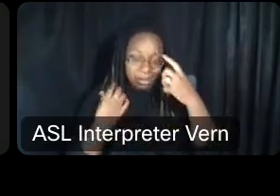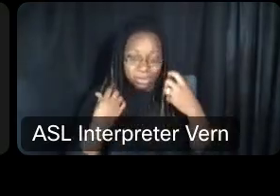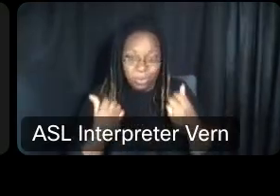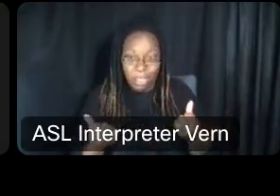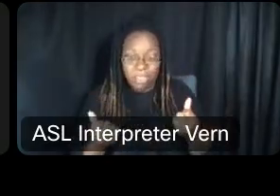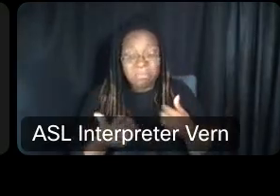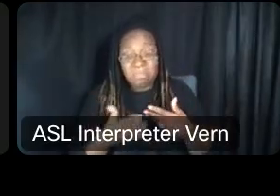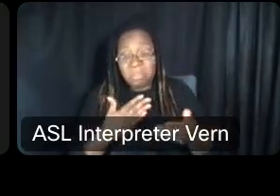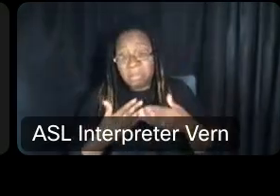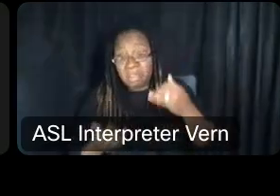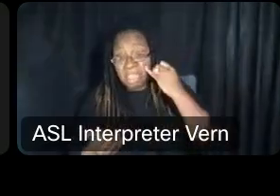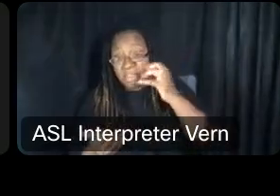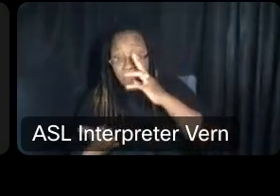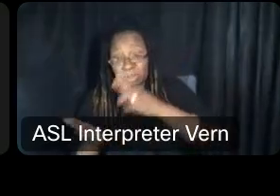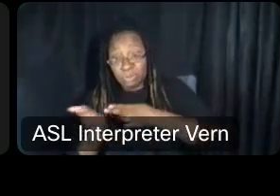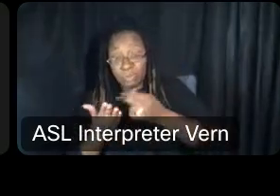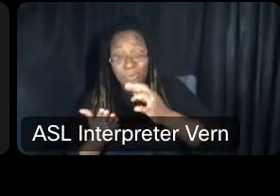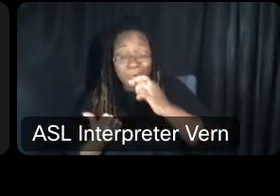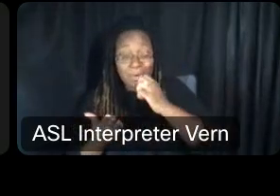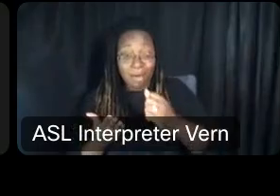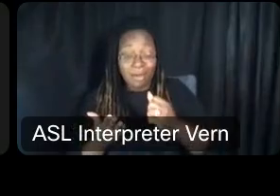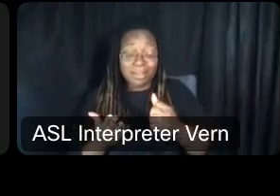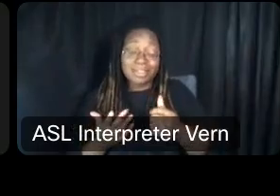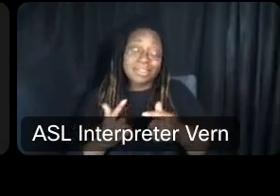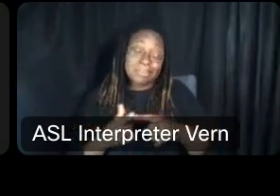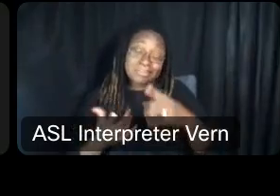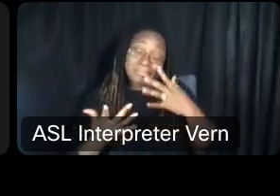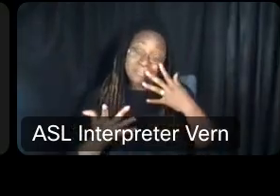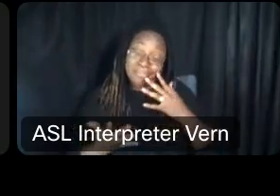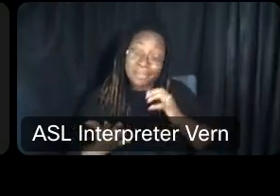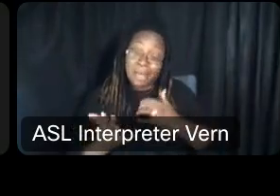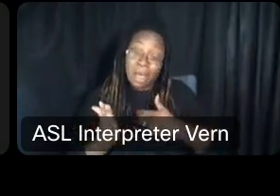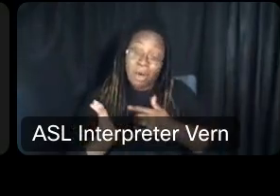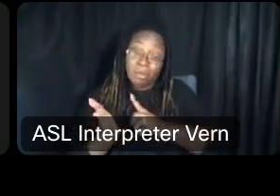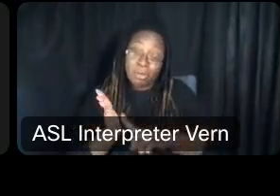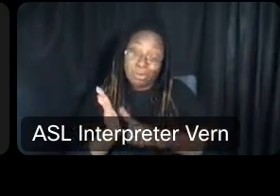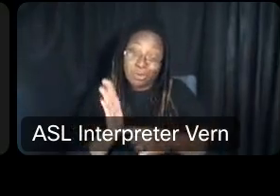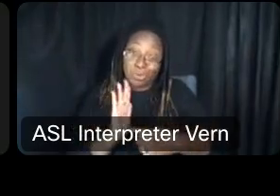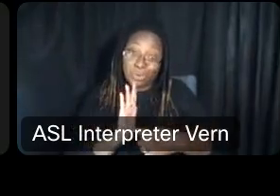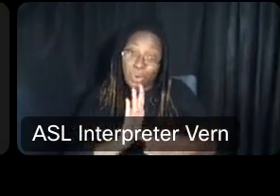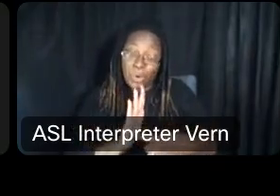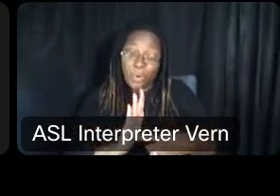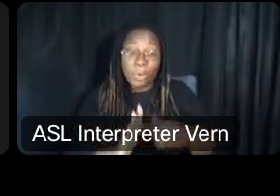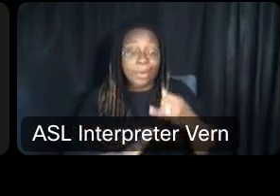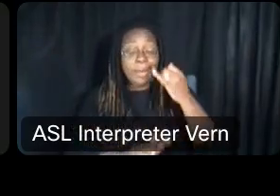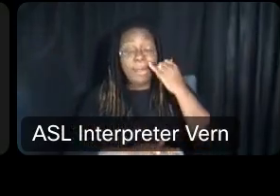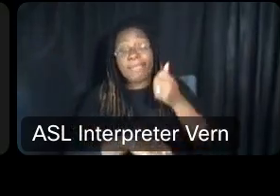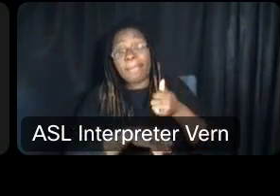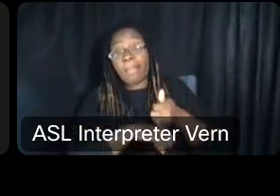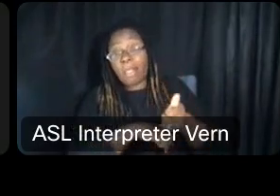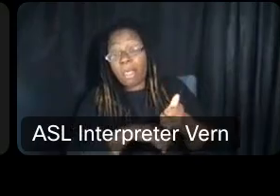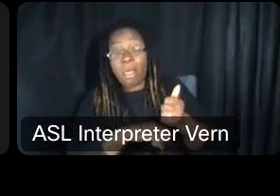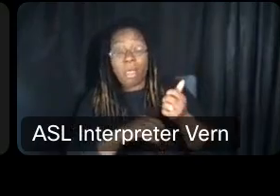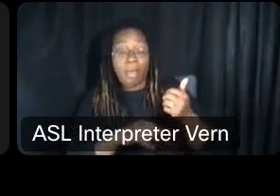And tragically, what our research has found is that even just the allegation of mental health increases